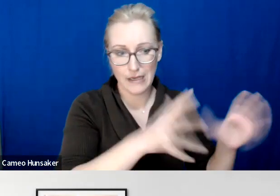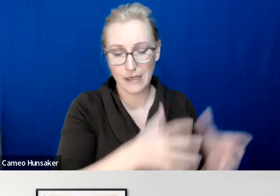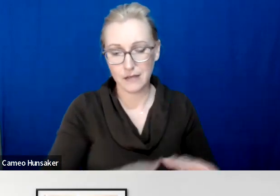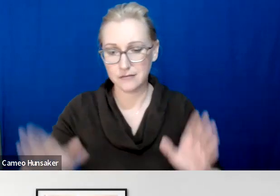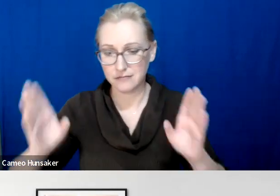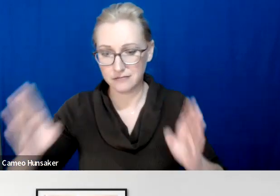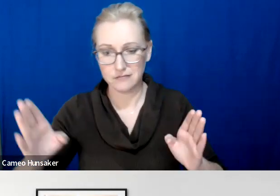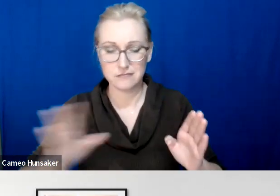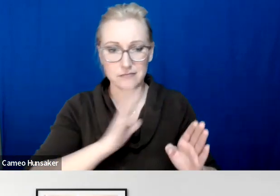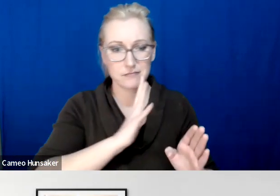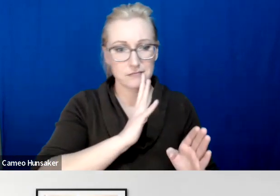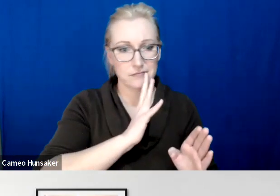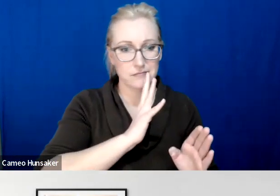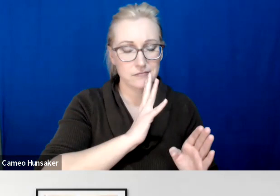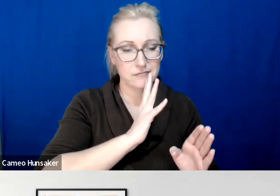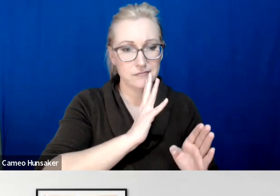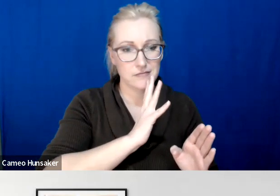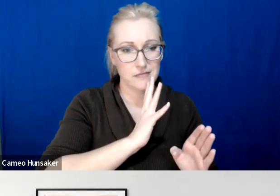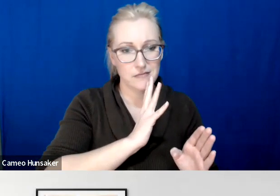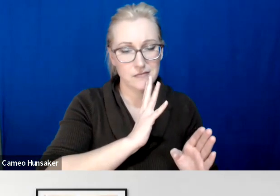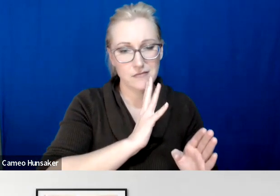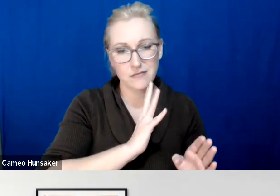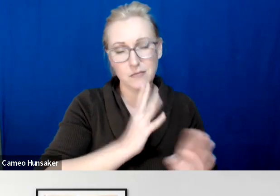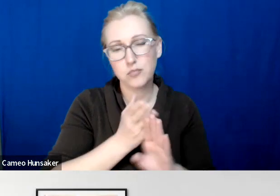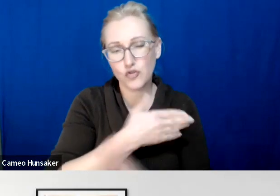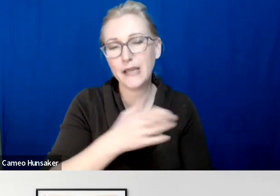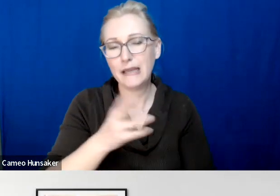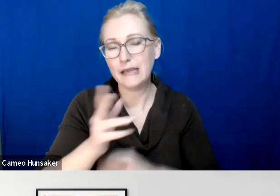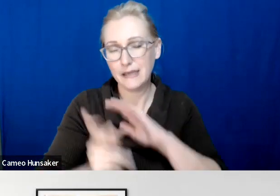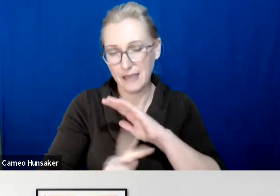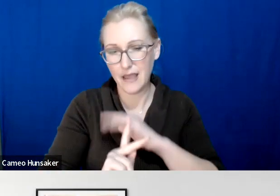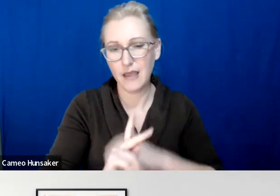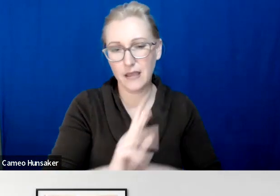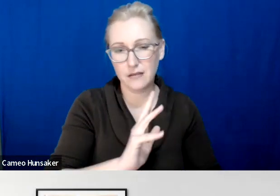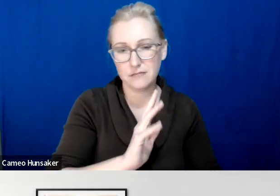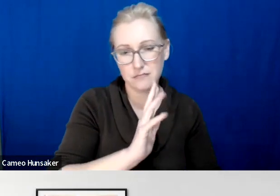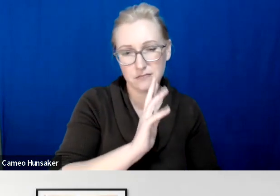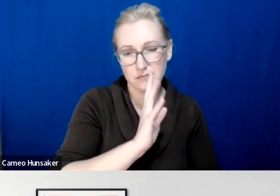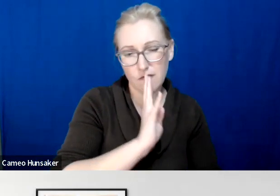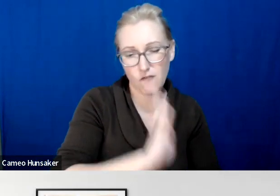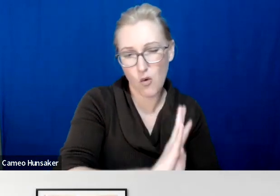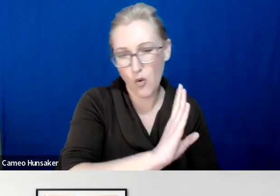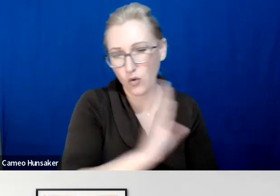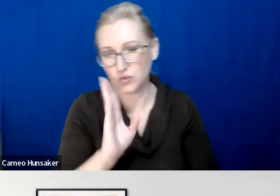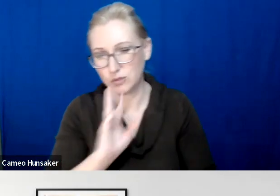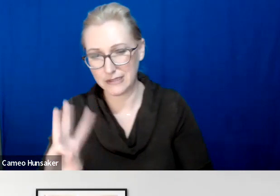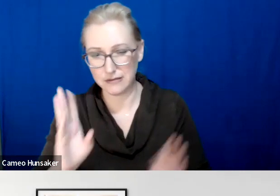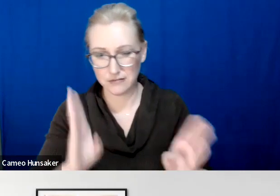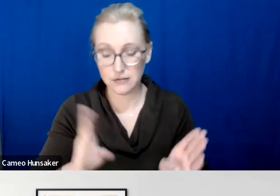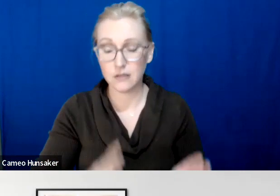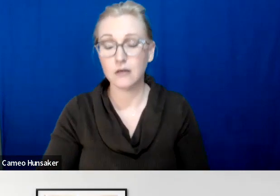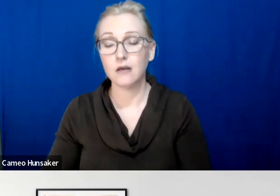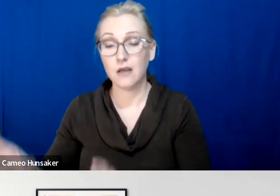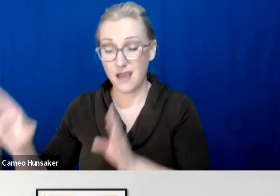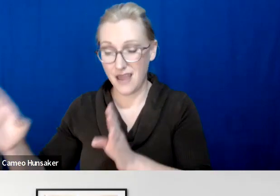5 through 22. But actually the way the law treats kiddos is just dividing them into 2